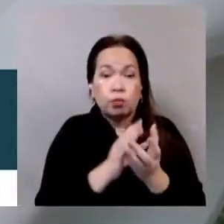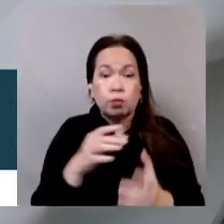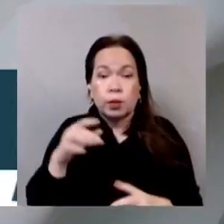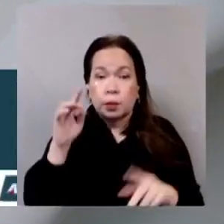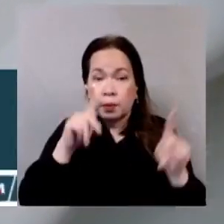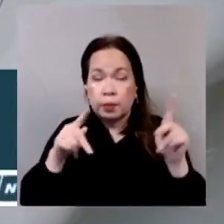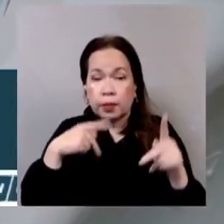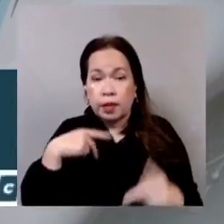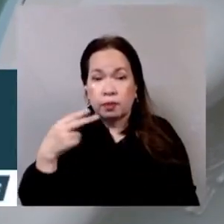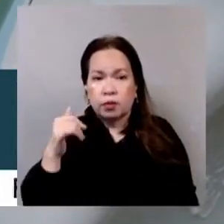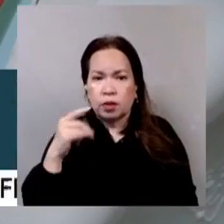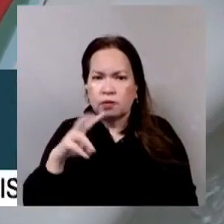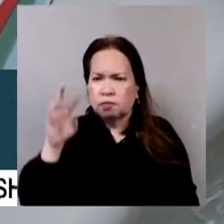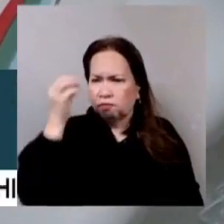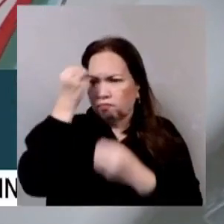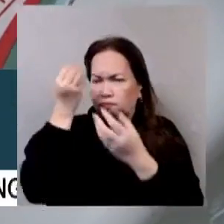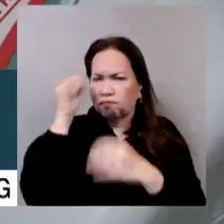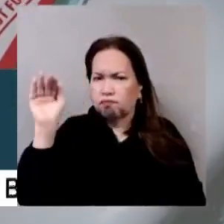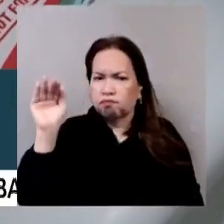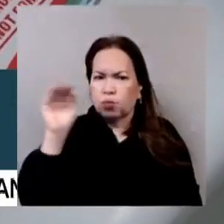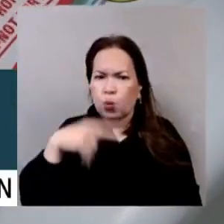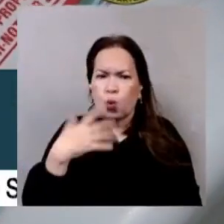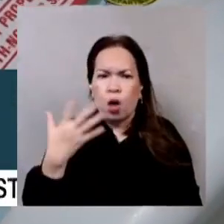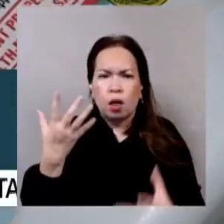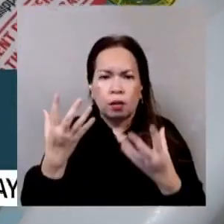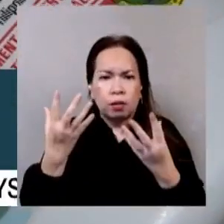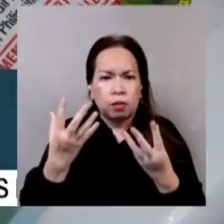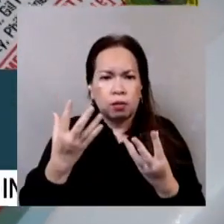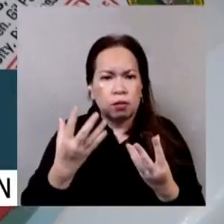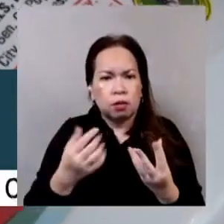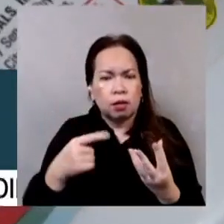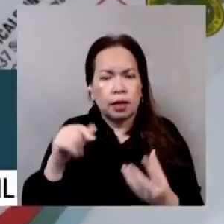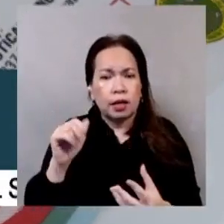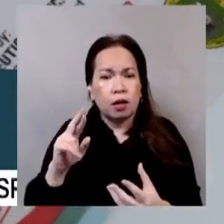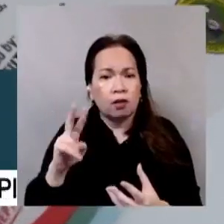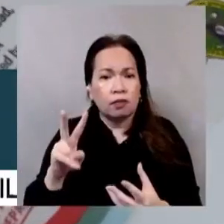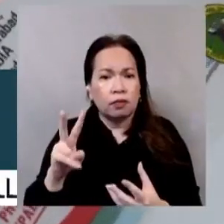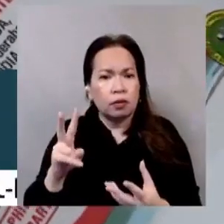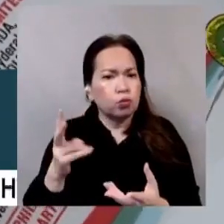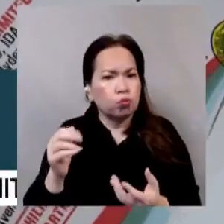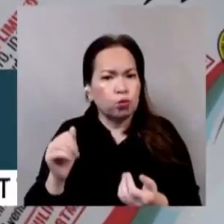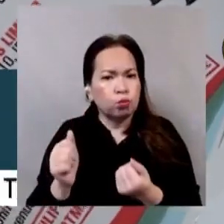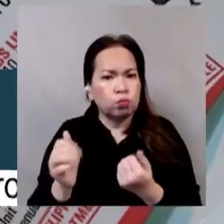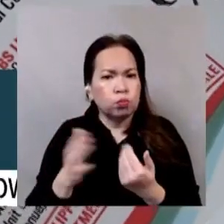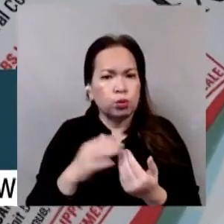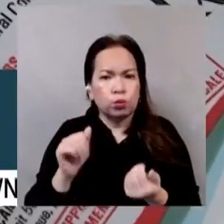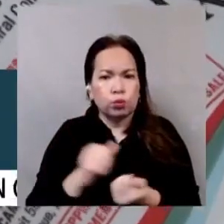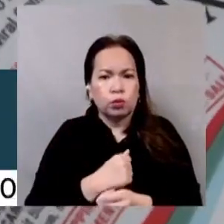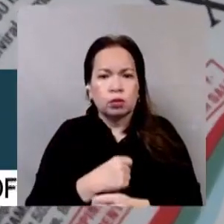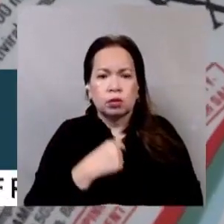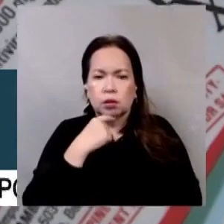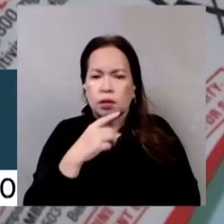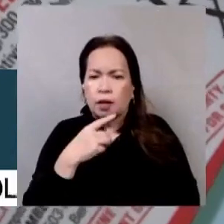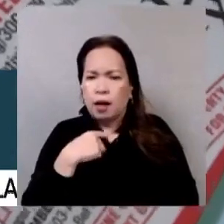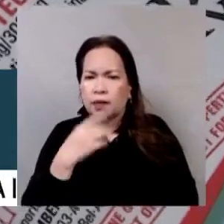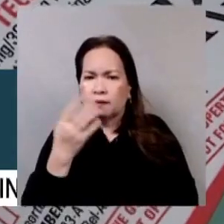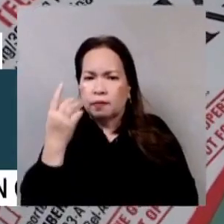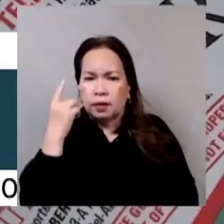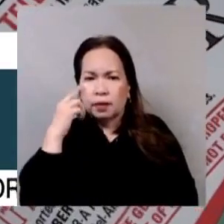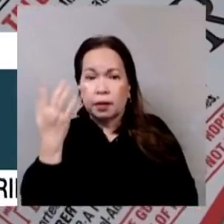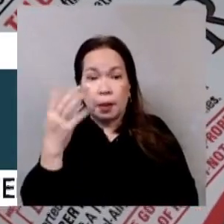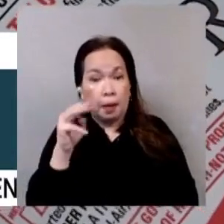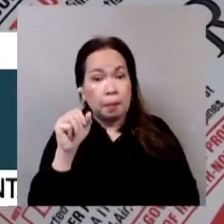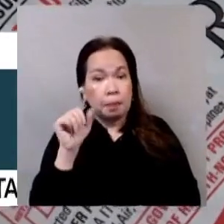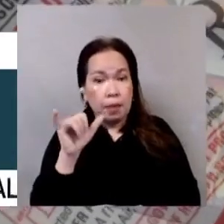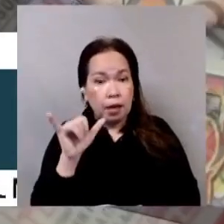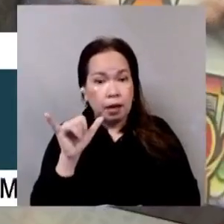is raising the alarm, saying the supply of the life-saving medicine is dwindling. There was a time in, sometime in May, na